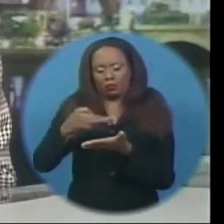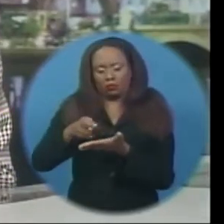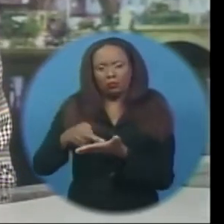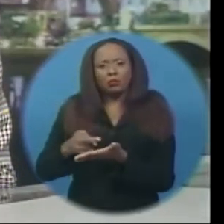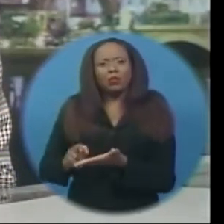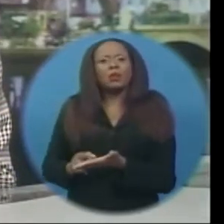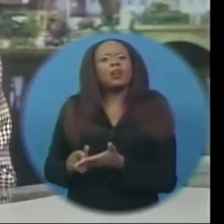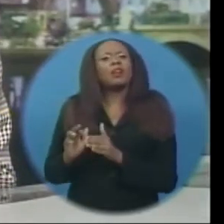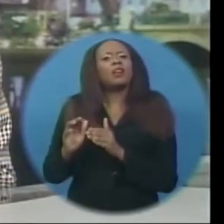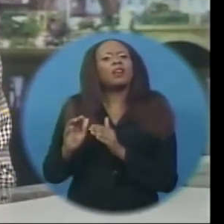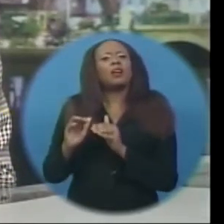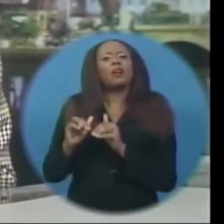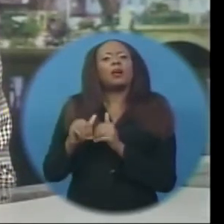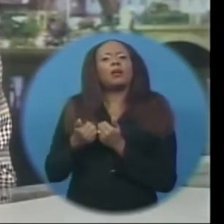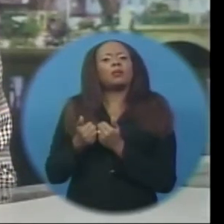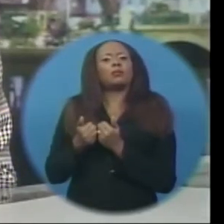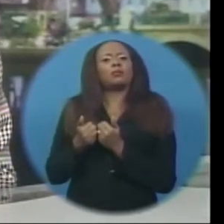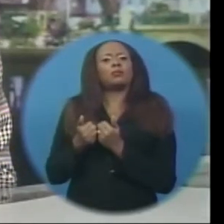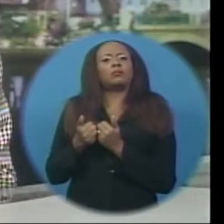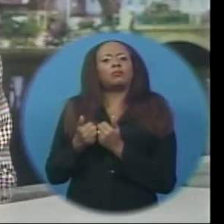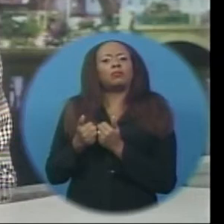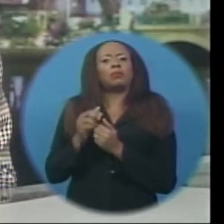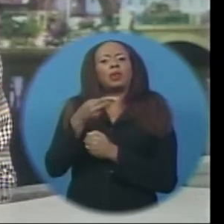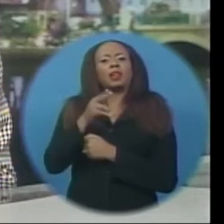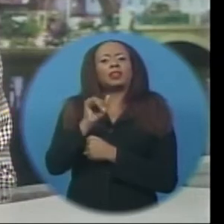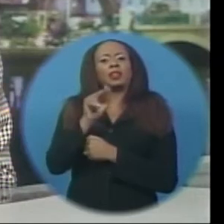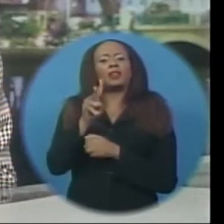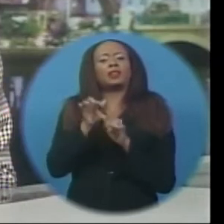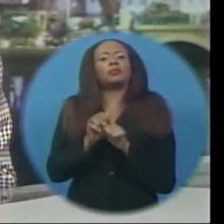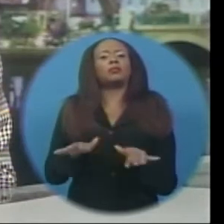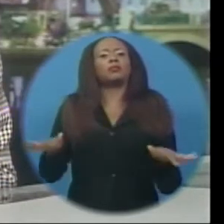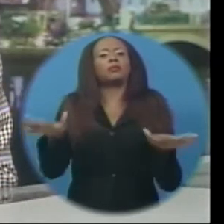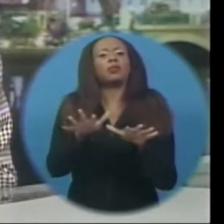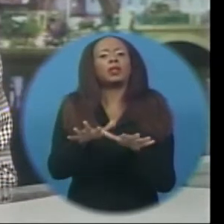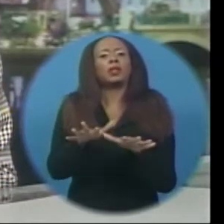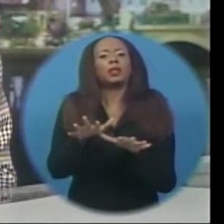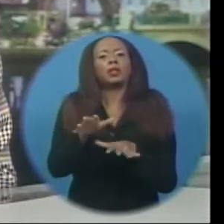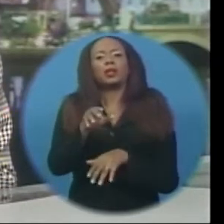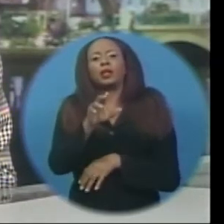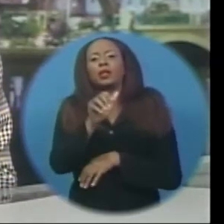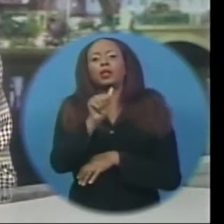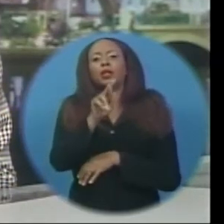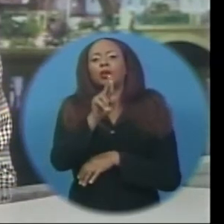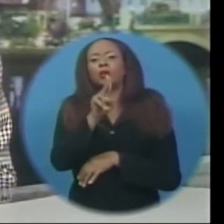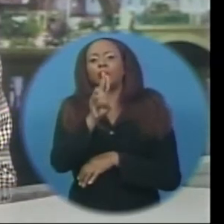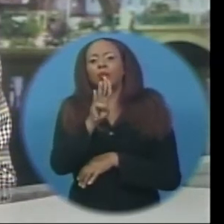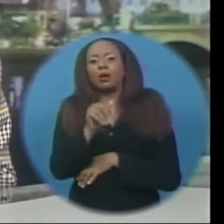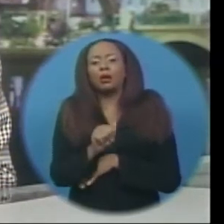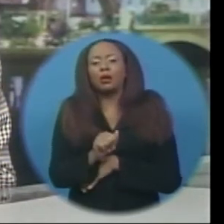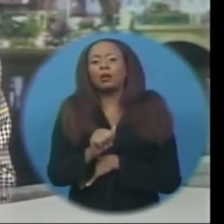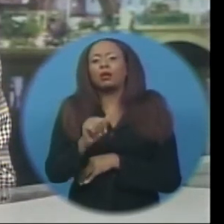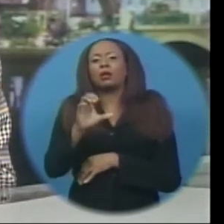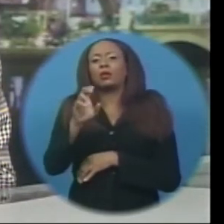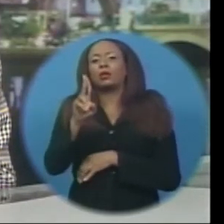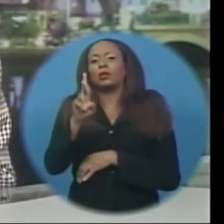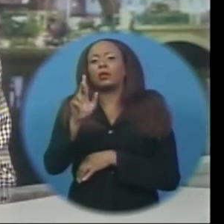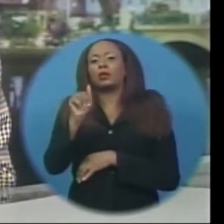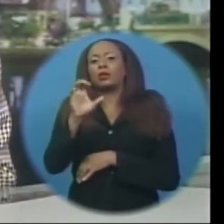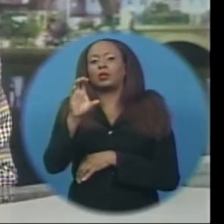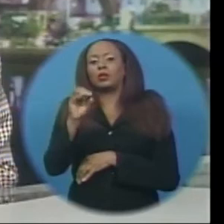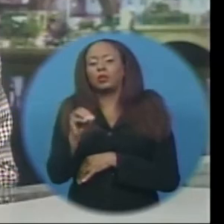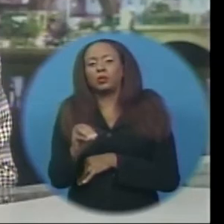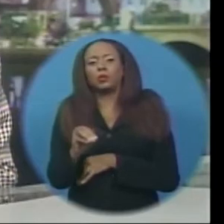that play a role in the spreading of HIV in Aruba, Curaçao, St. Martin, Bonaire, St. Eustatius, and